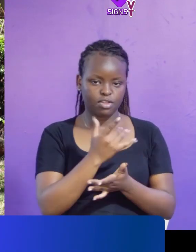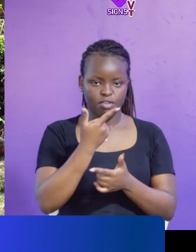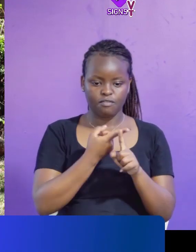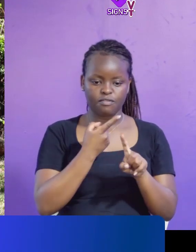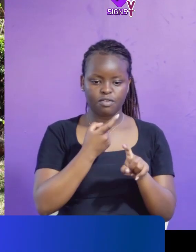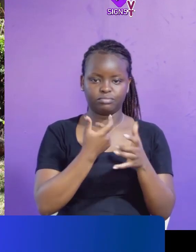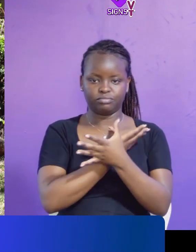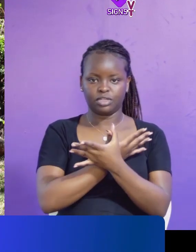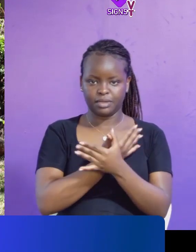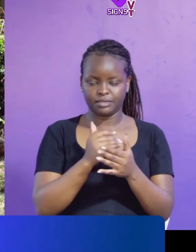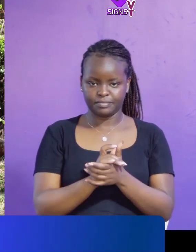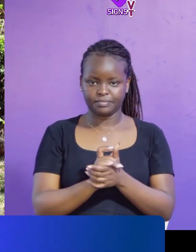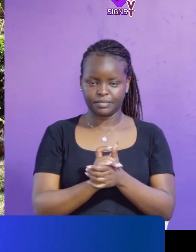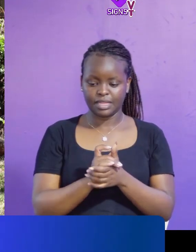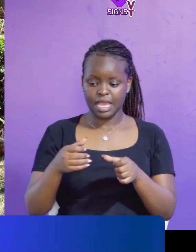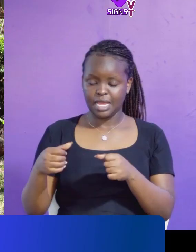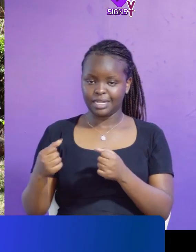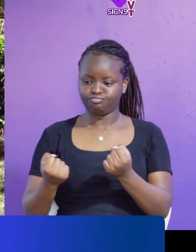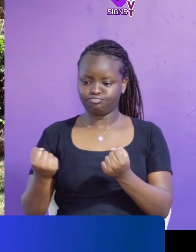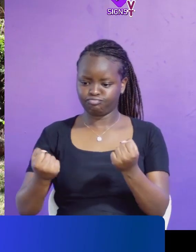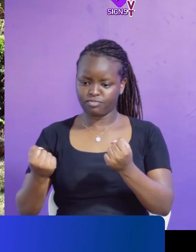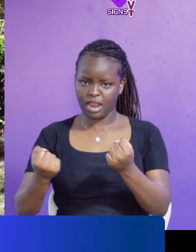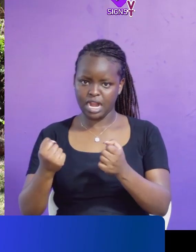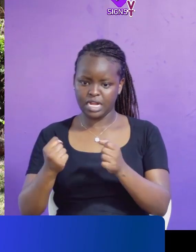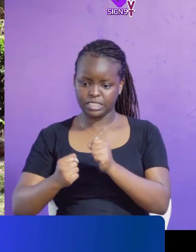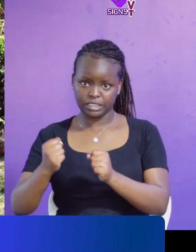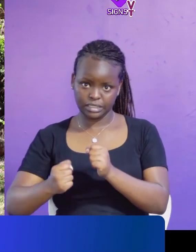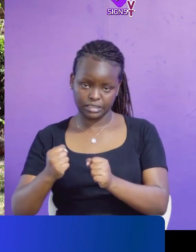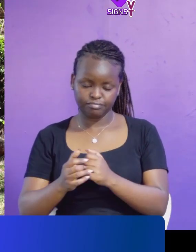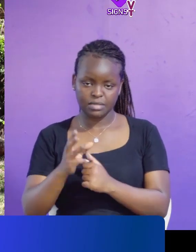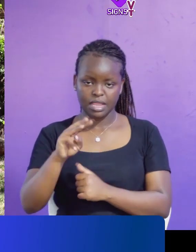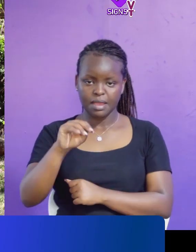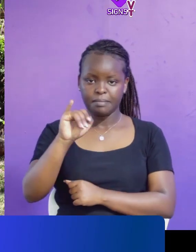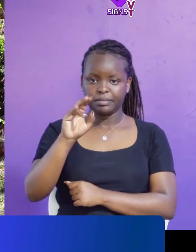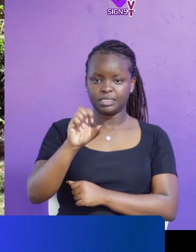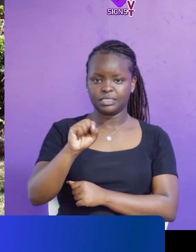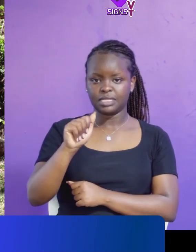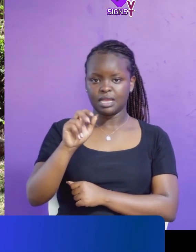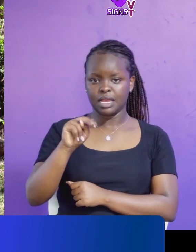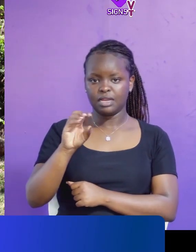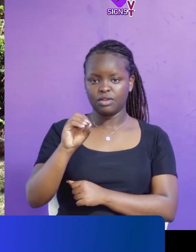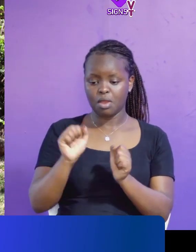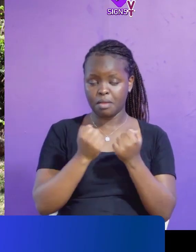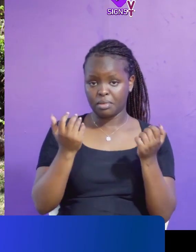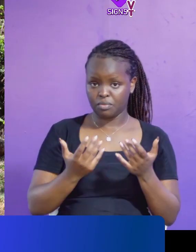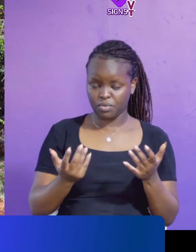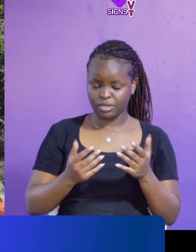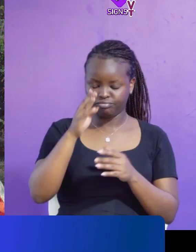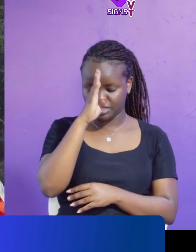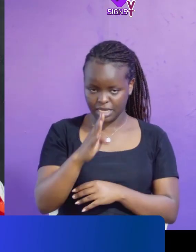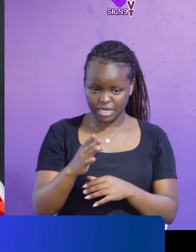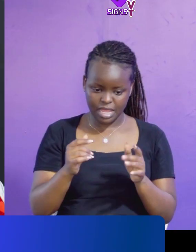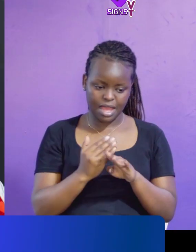of motorsports racing, the Misano Grand Prix, which took place on Sunday. After crashing at the sprint